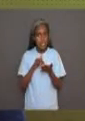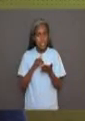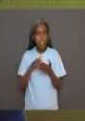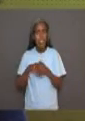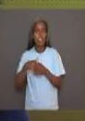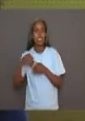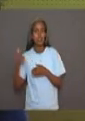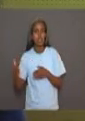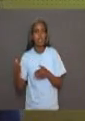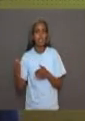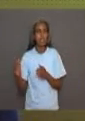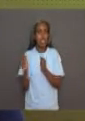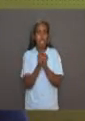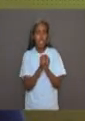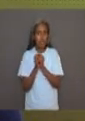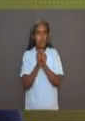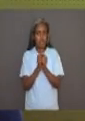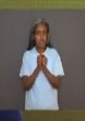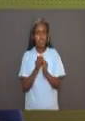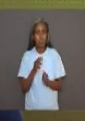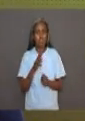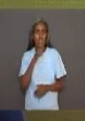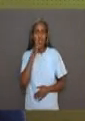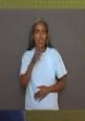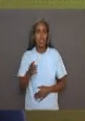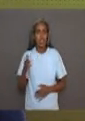expenses associated with real estate.